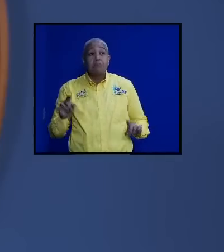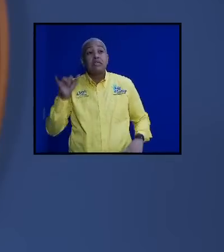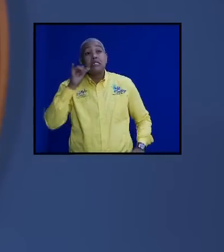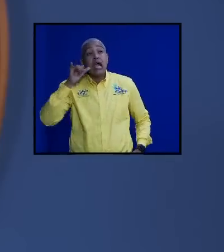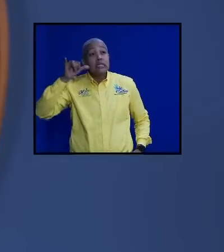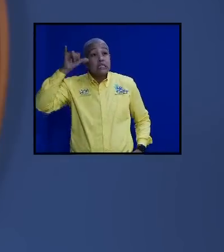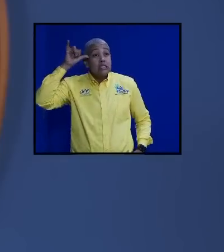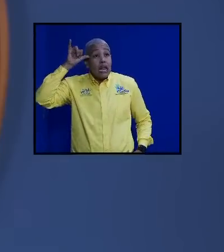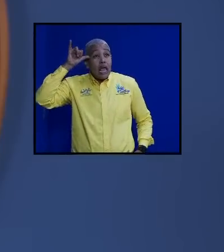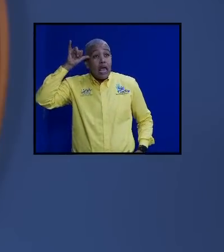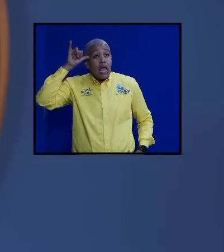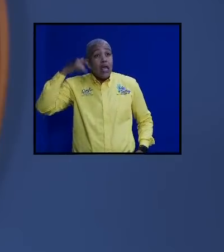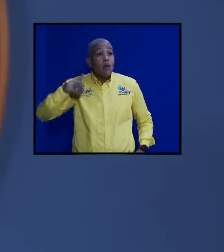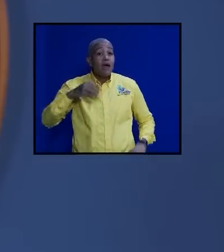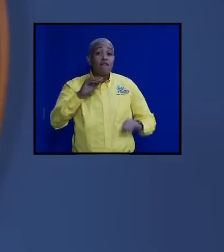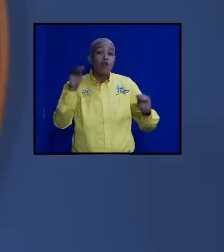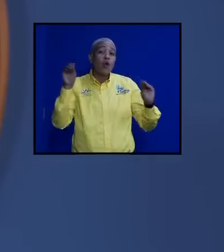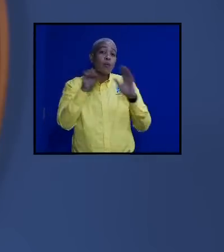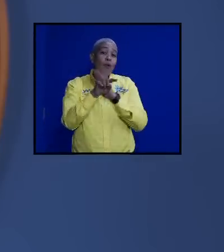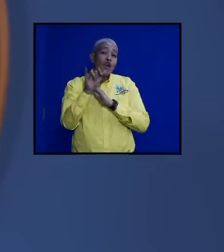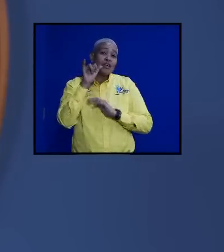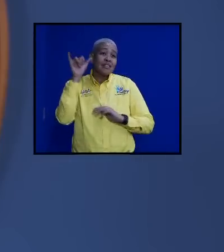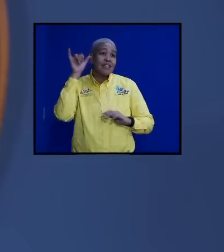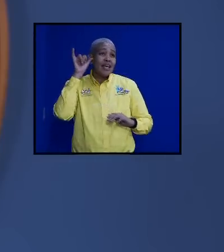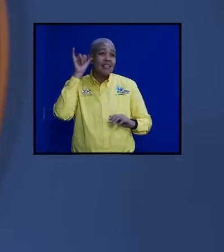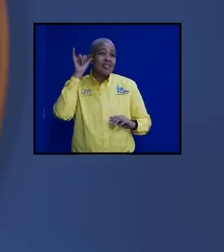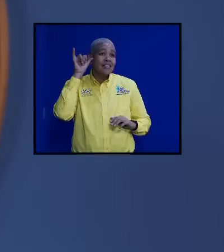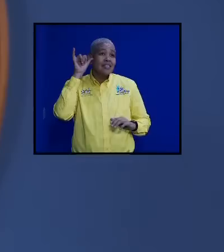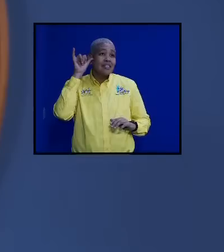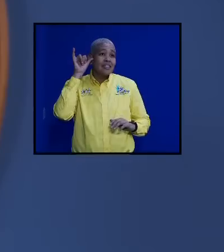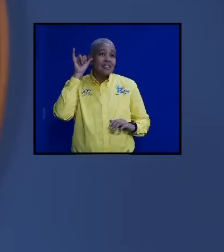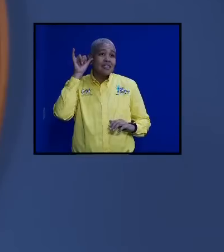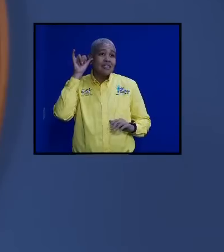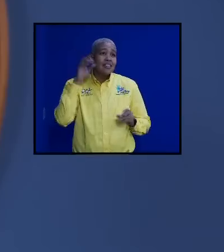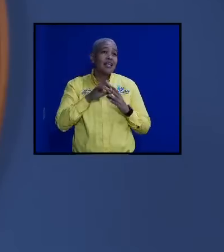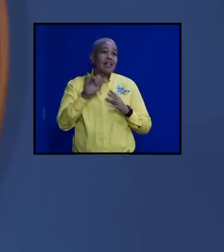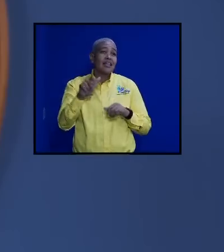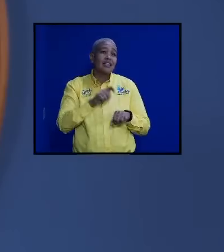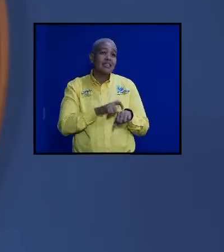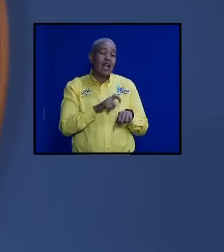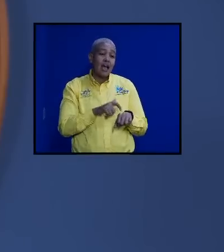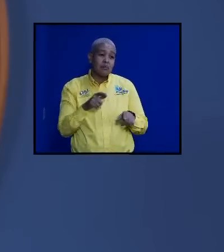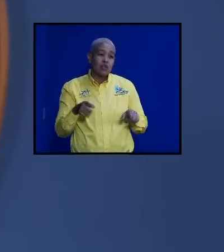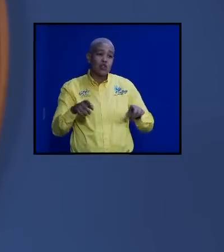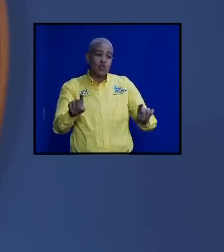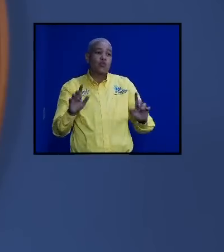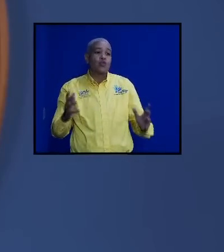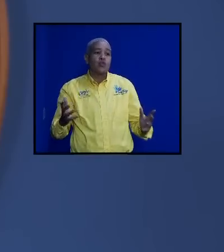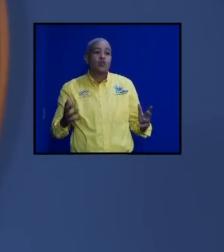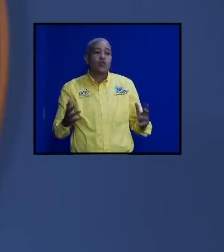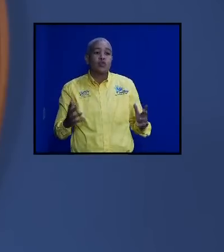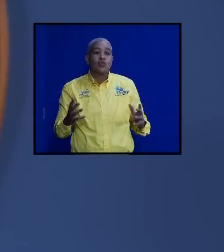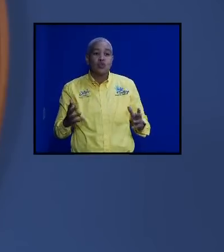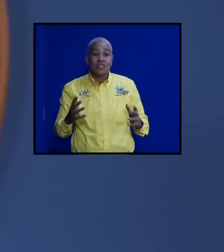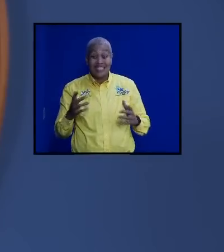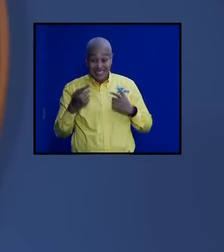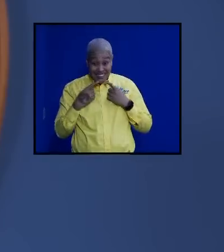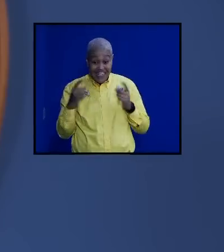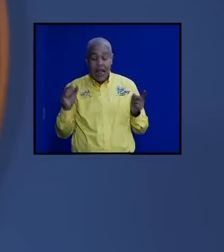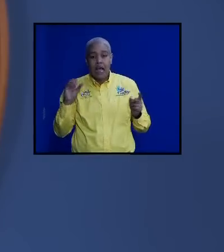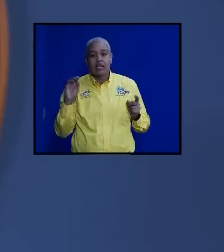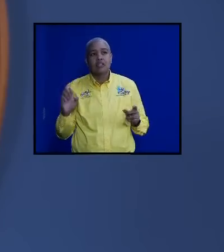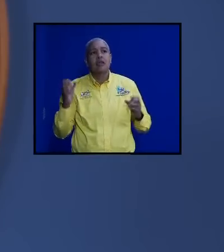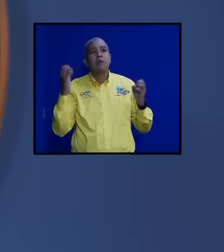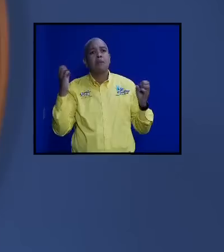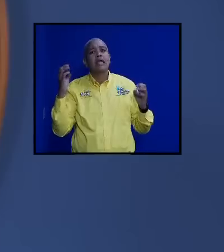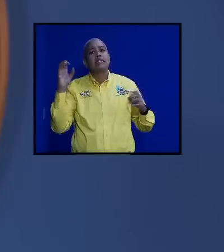yesterday we had none. And so there have been, in that period, particularly during when we had declared the state of emergency, there were a number of